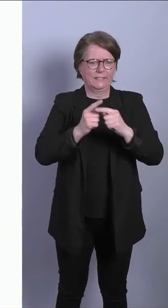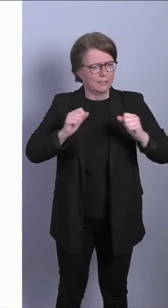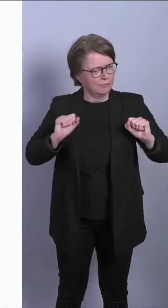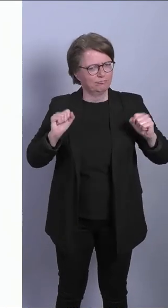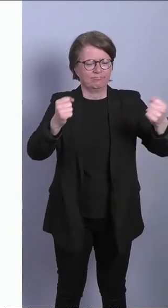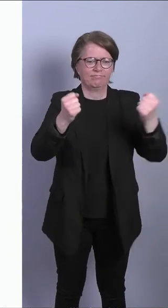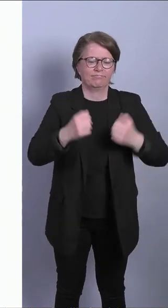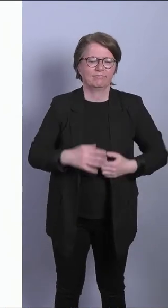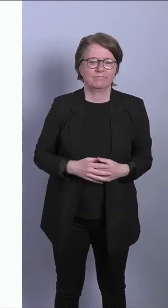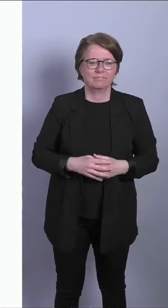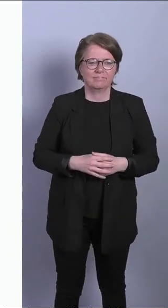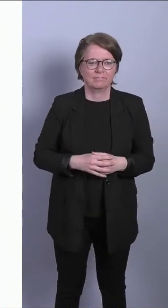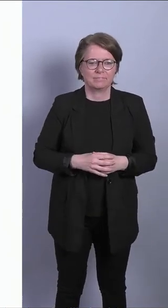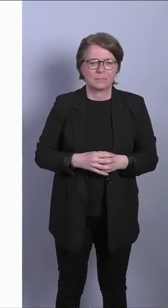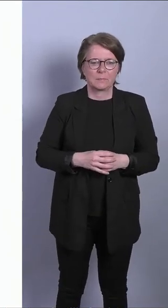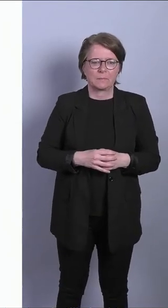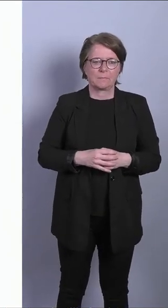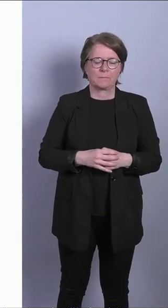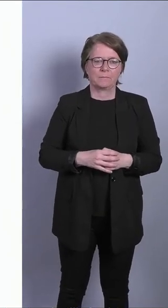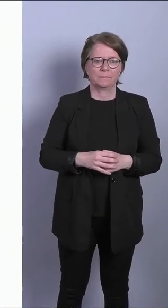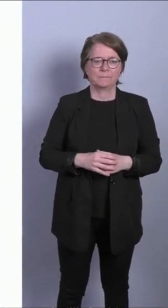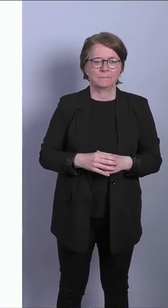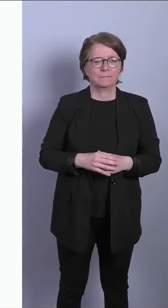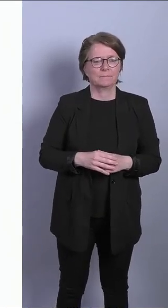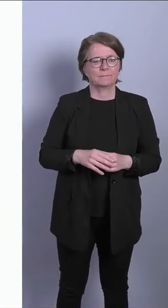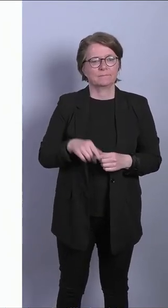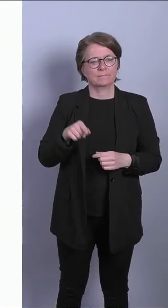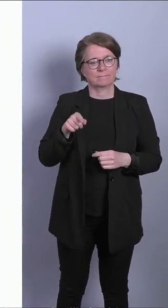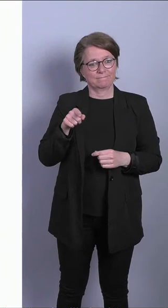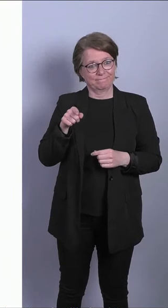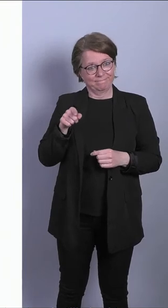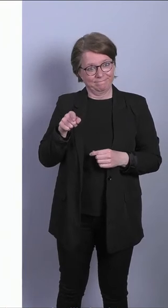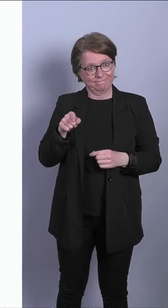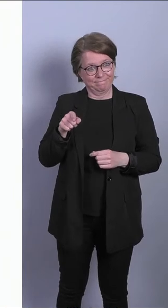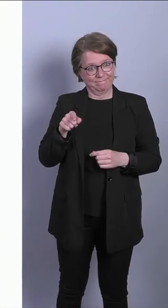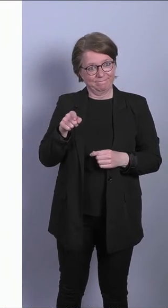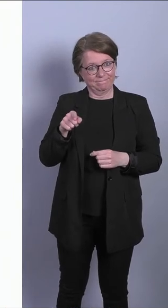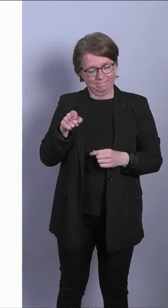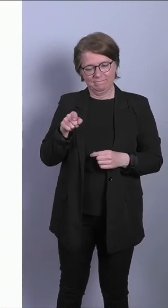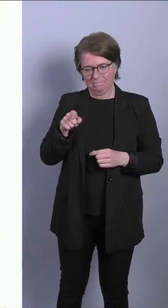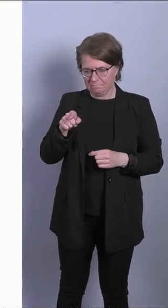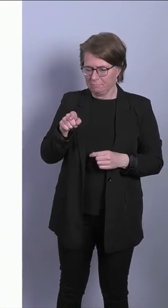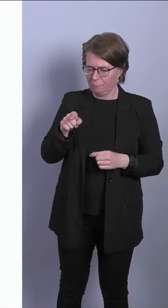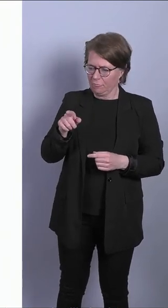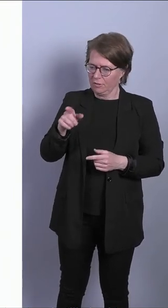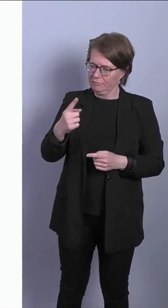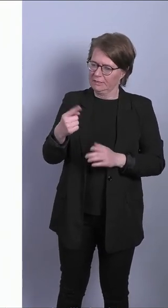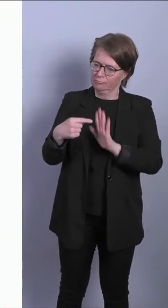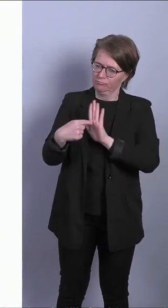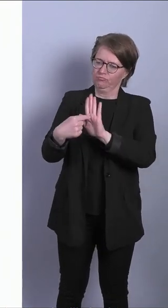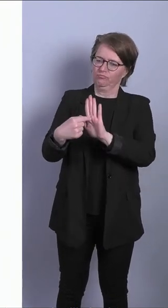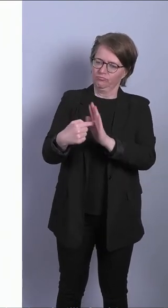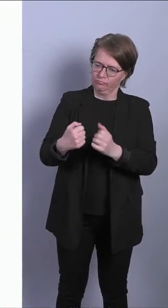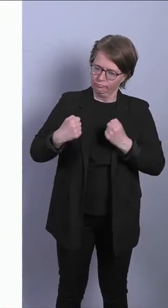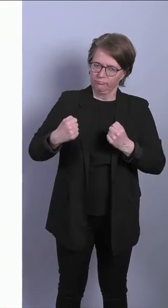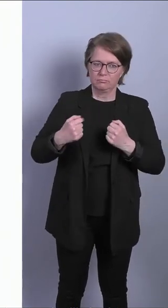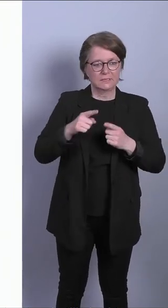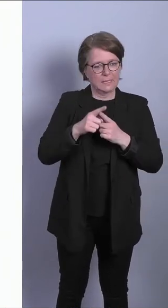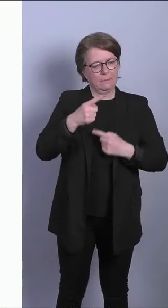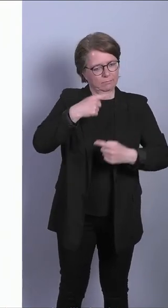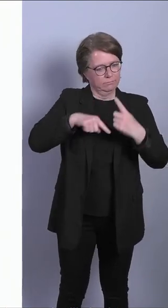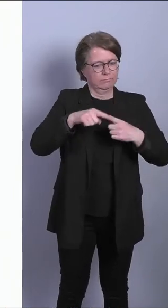them, you give us all hope that not only will these games be an extraordinary success, but they will be a message to